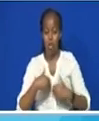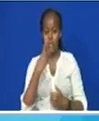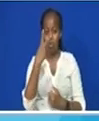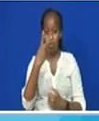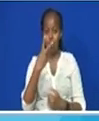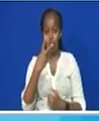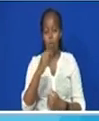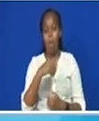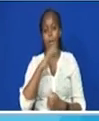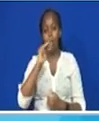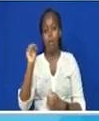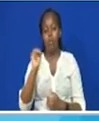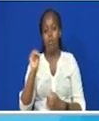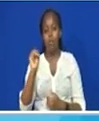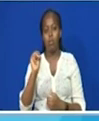2 marks.